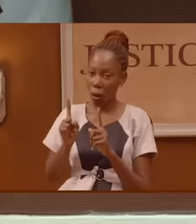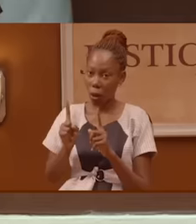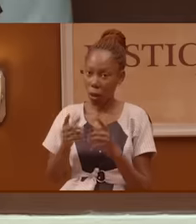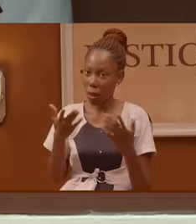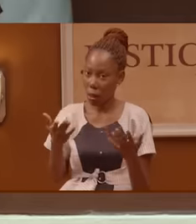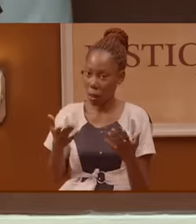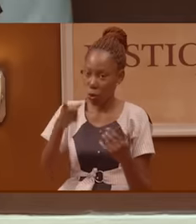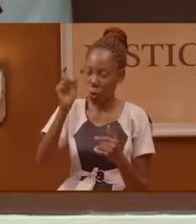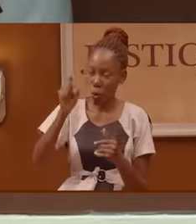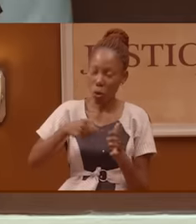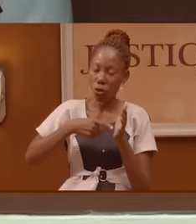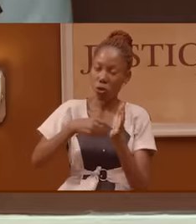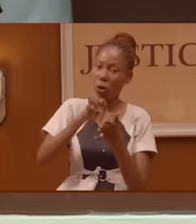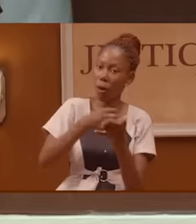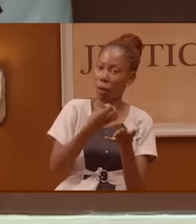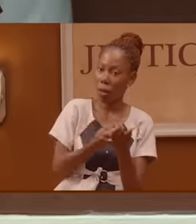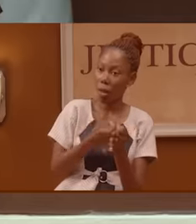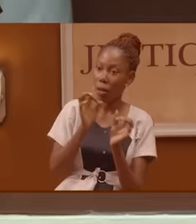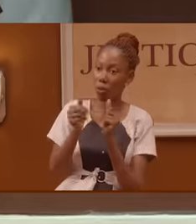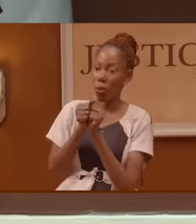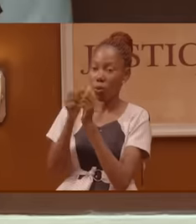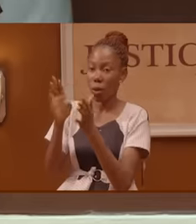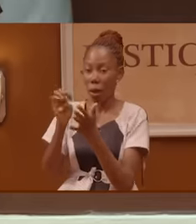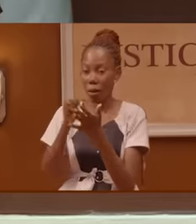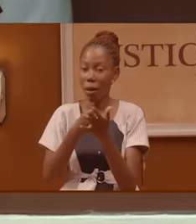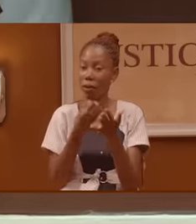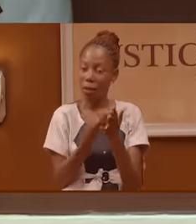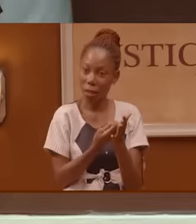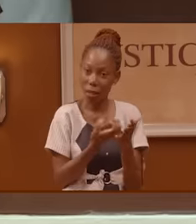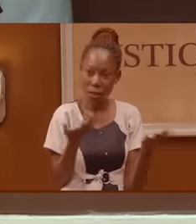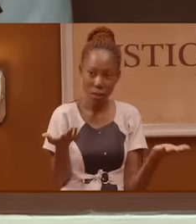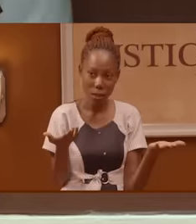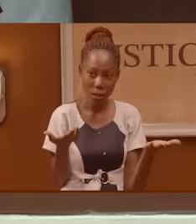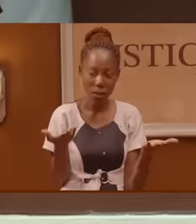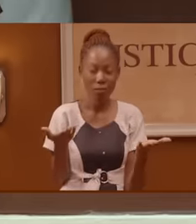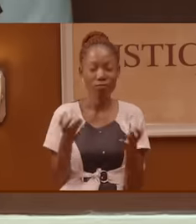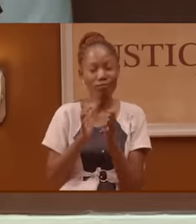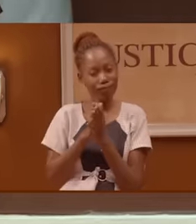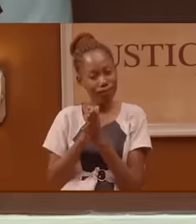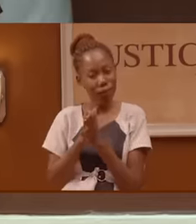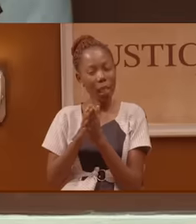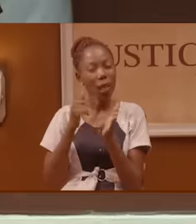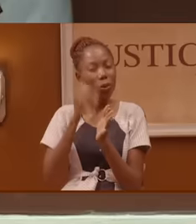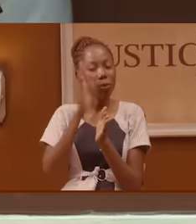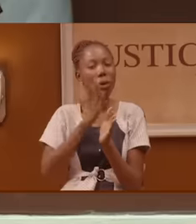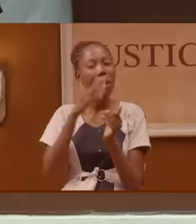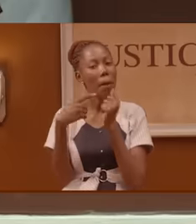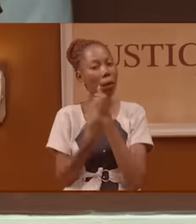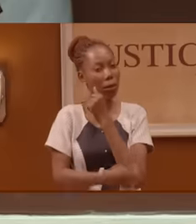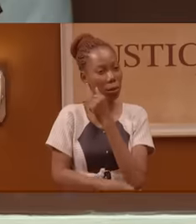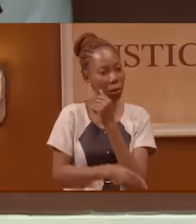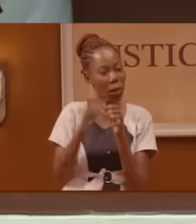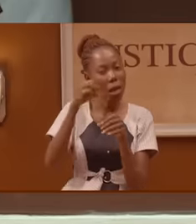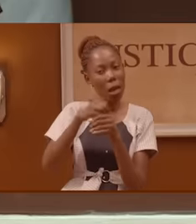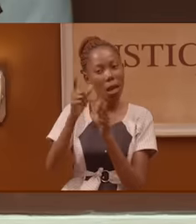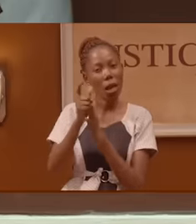for all these things under the law. So it's not just about coming out to narrate, because you come out to narrate, and if you